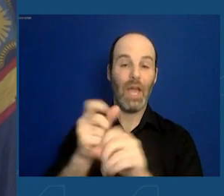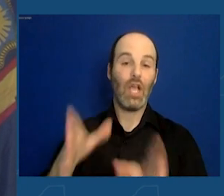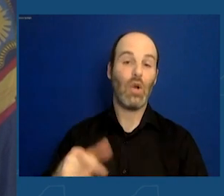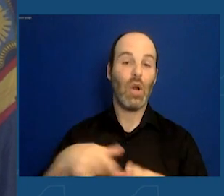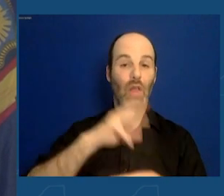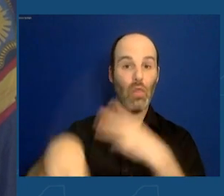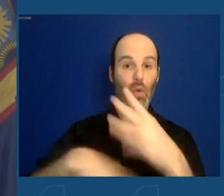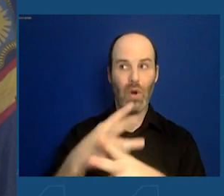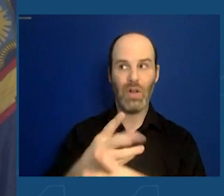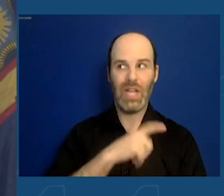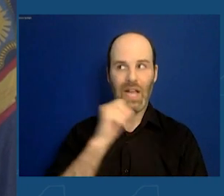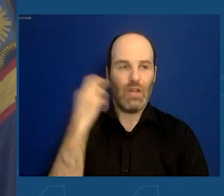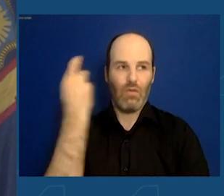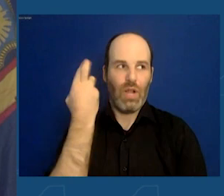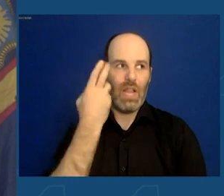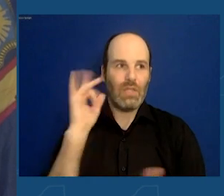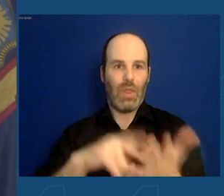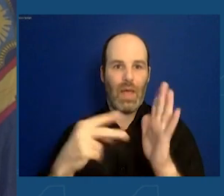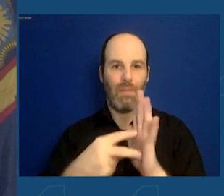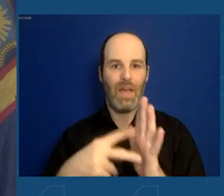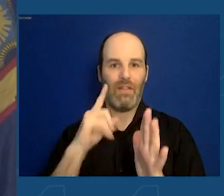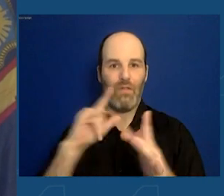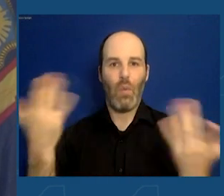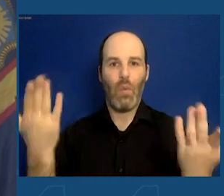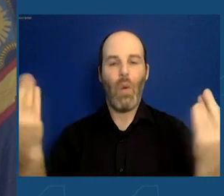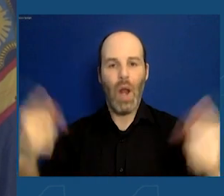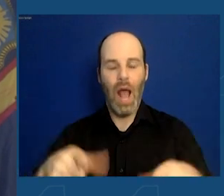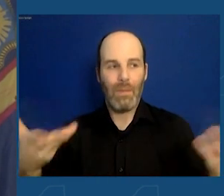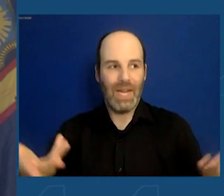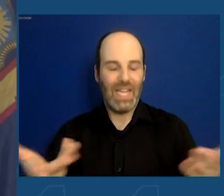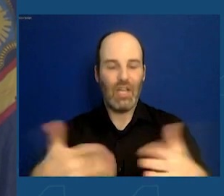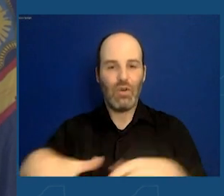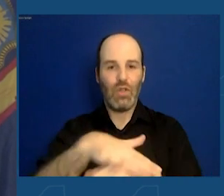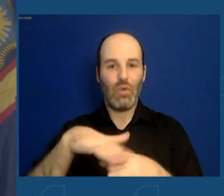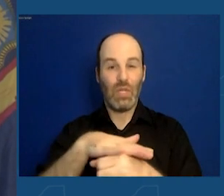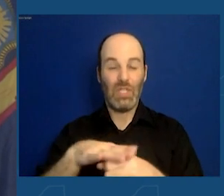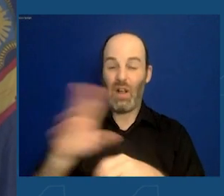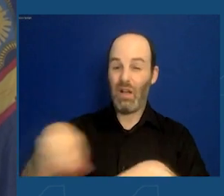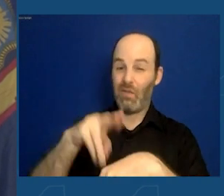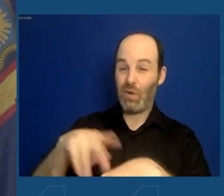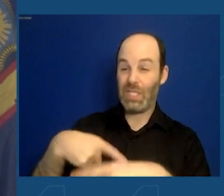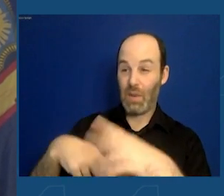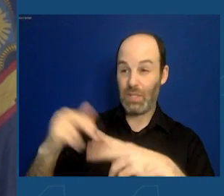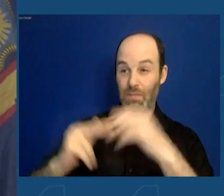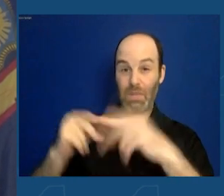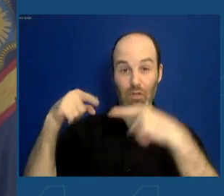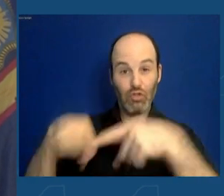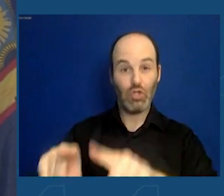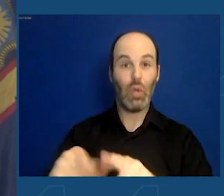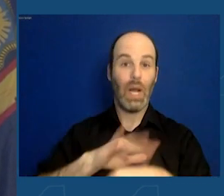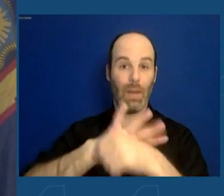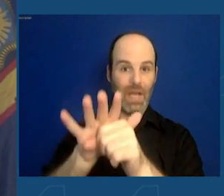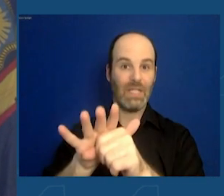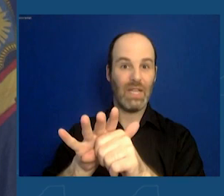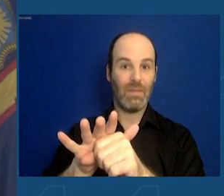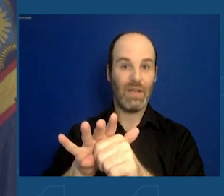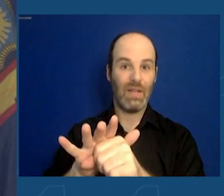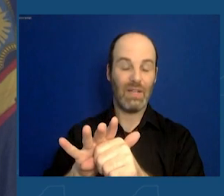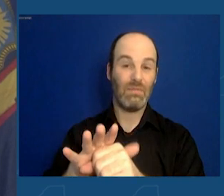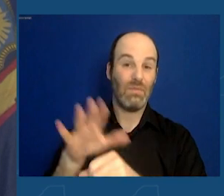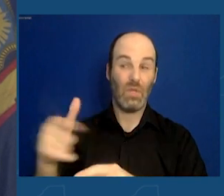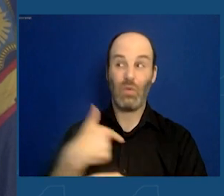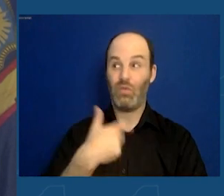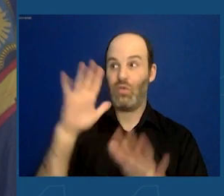in terms of what would happen here in the region. Of course, that fab was built in the middle of a pandemic also. So it was great last April to have the